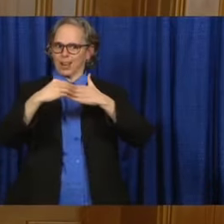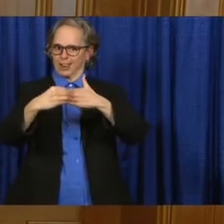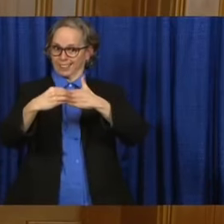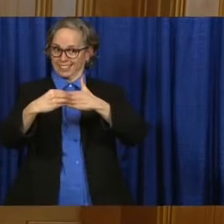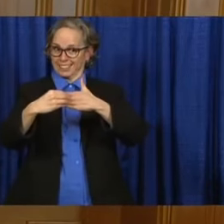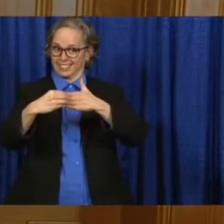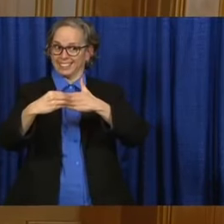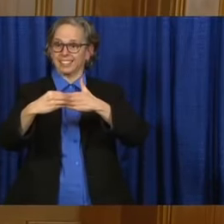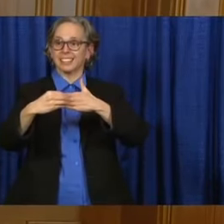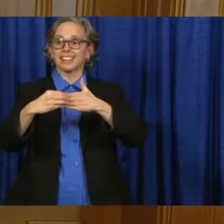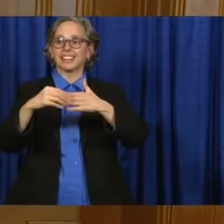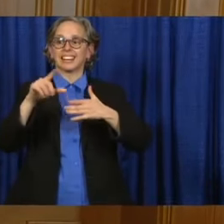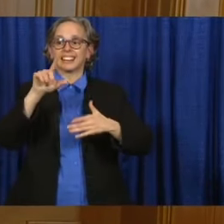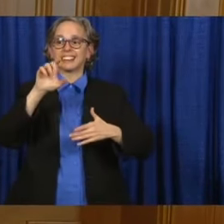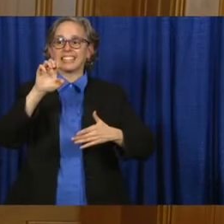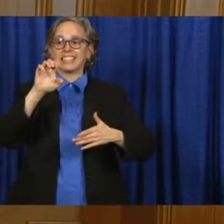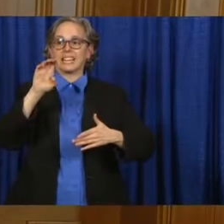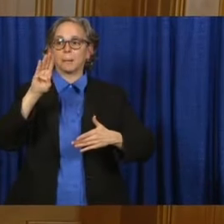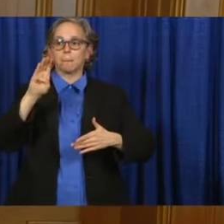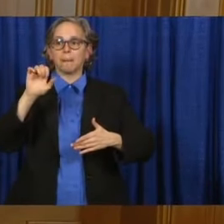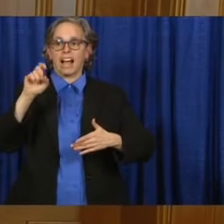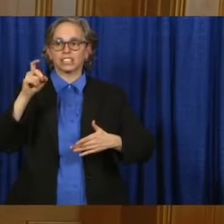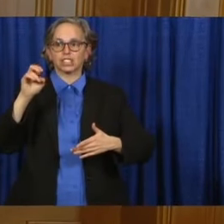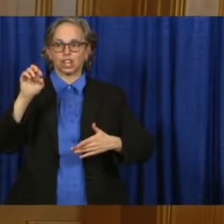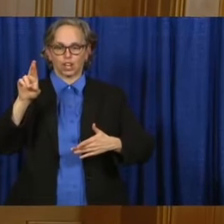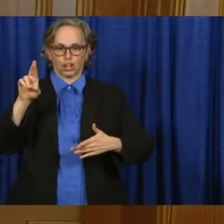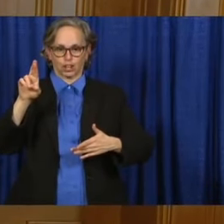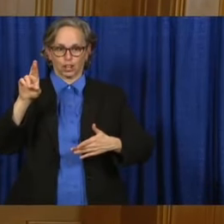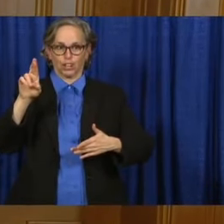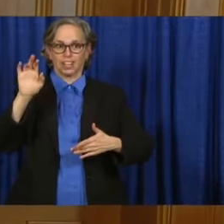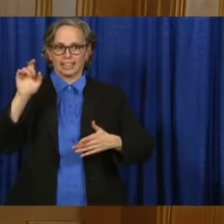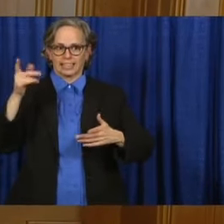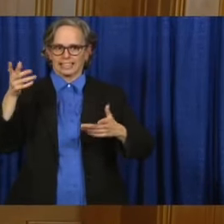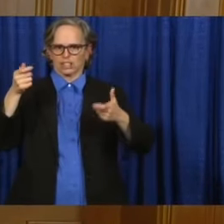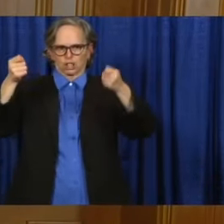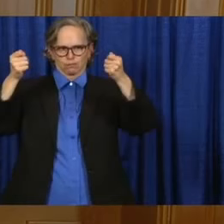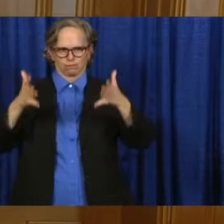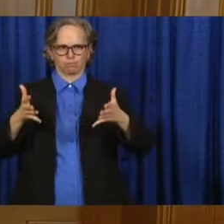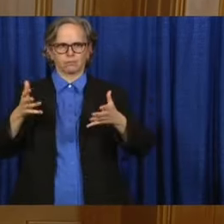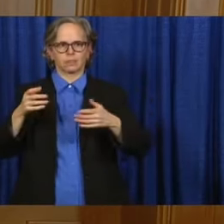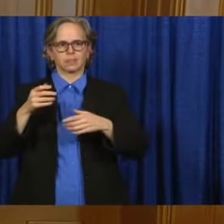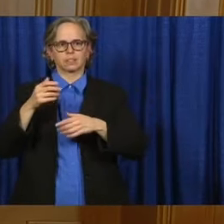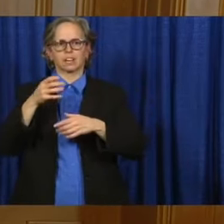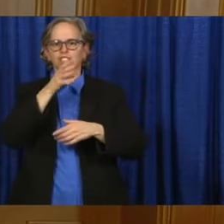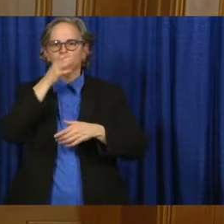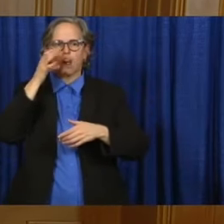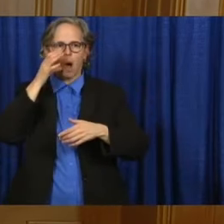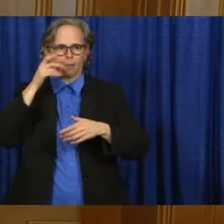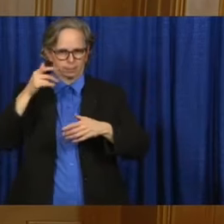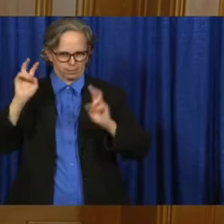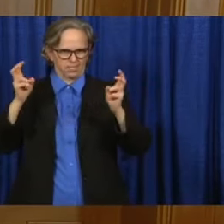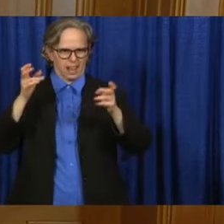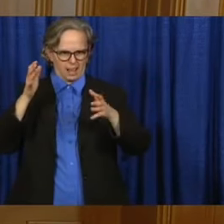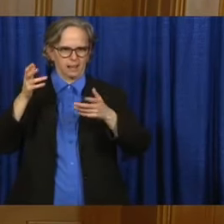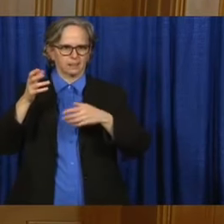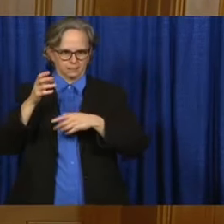as a driver out of the Chillicothe ODOT office. In it, you will see images of bridges throughout the state that have